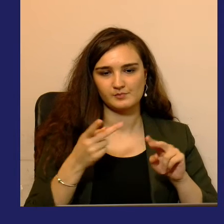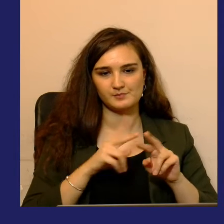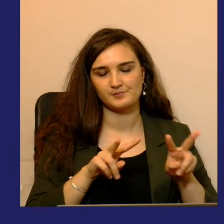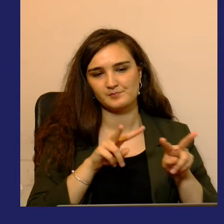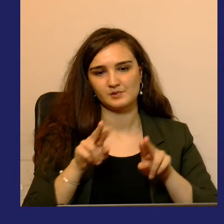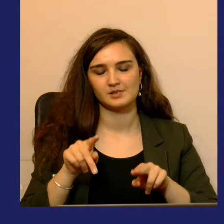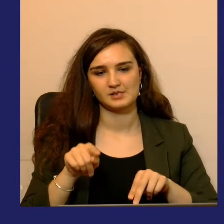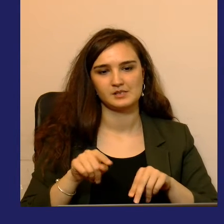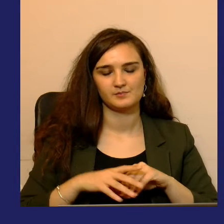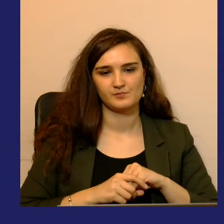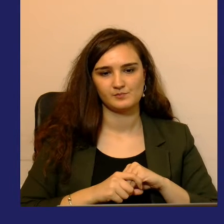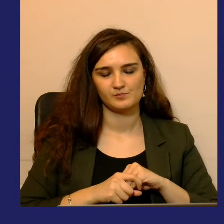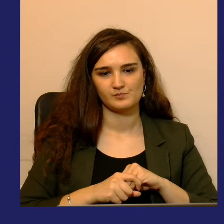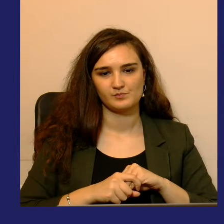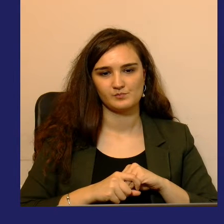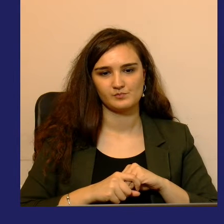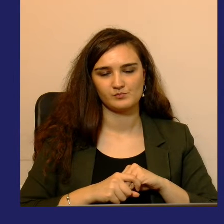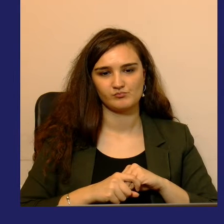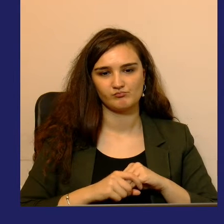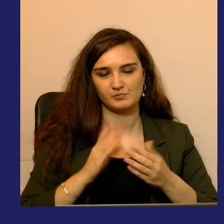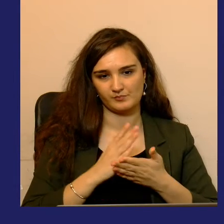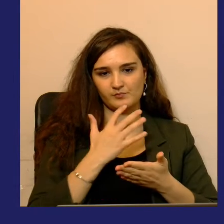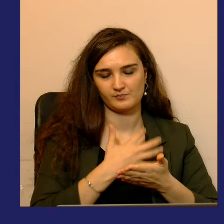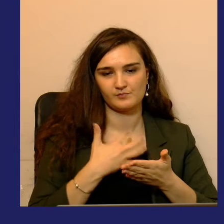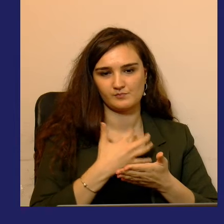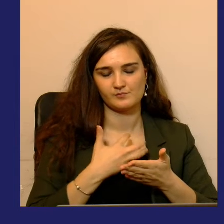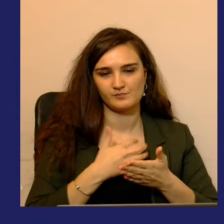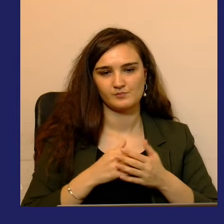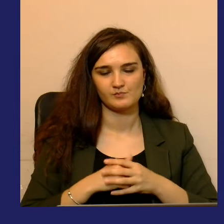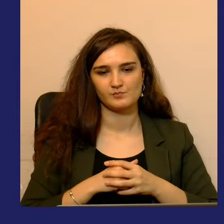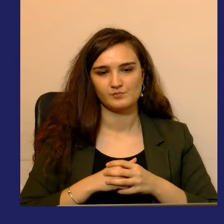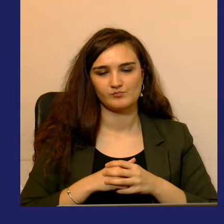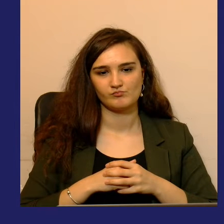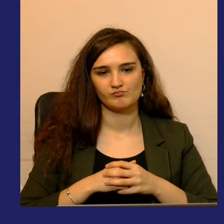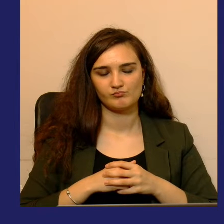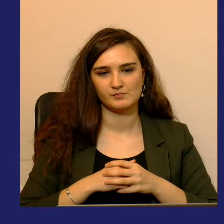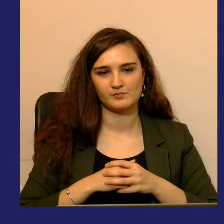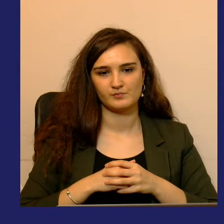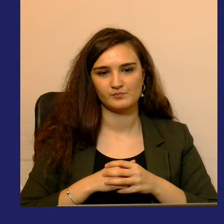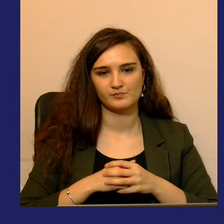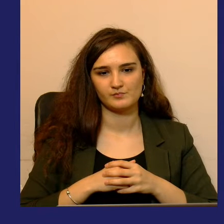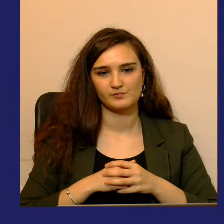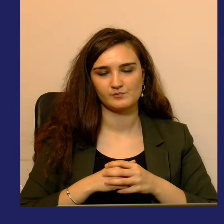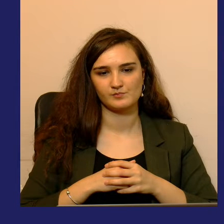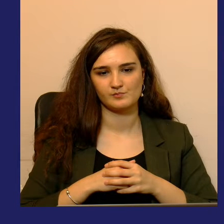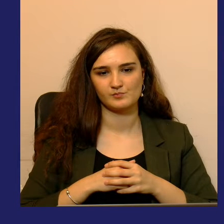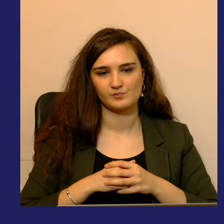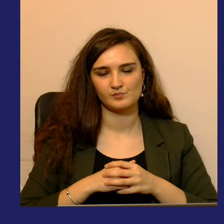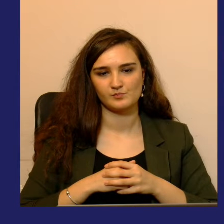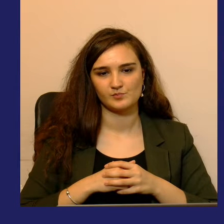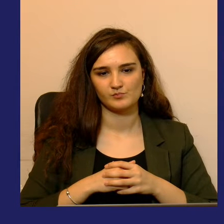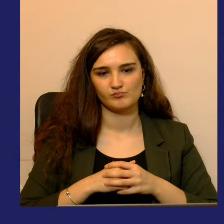think Nino mentioned that clear line. So coming back to the laws and the rules, that clear line of what is, you